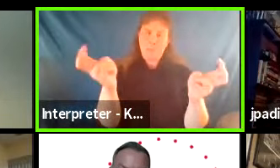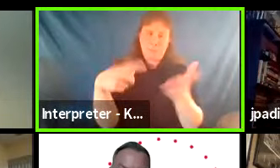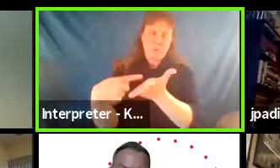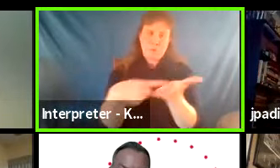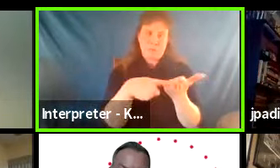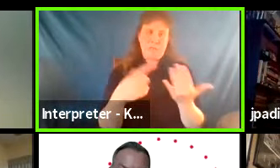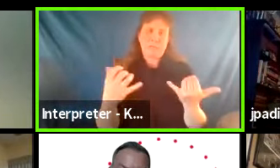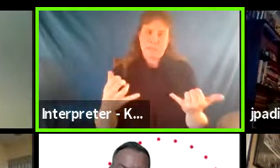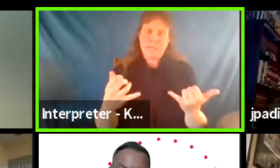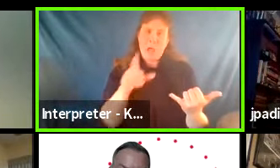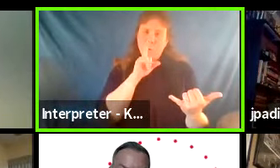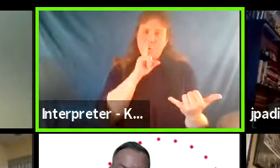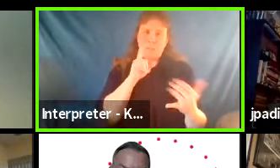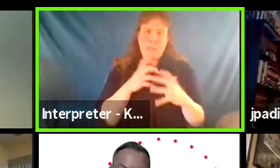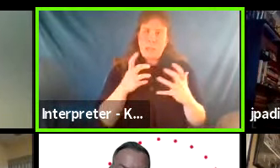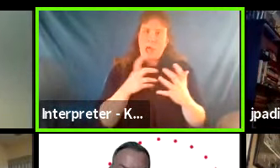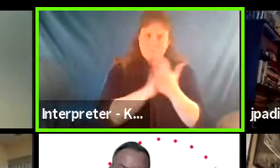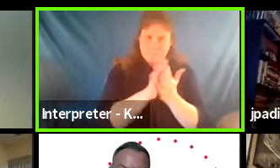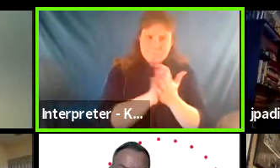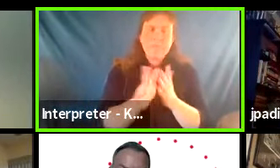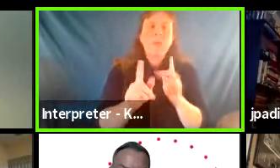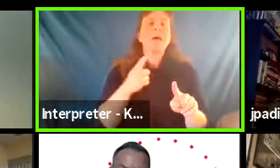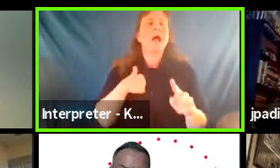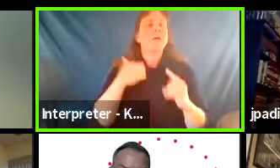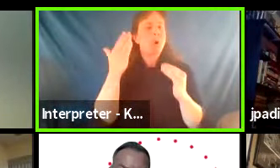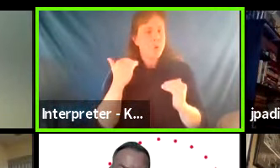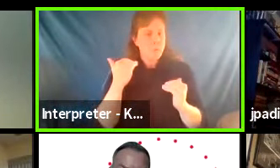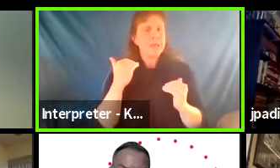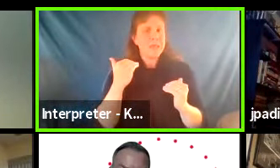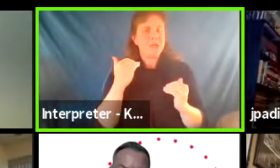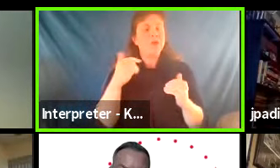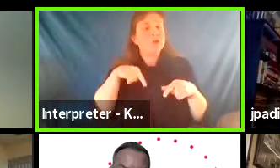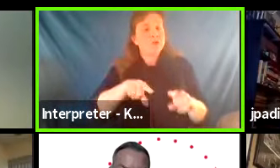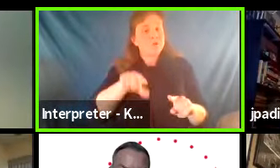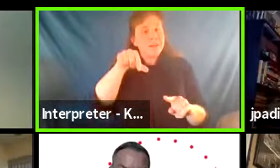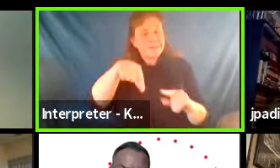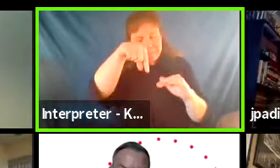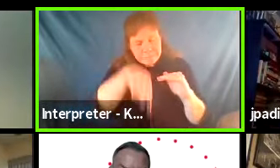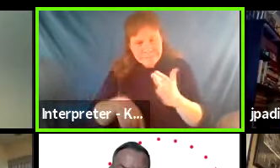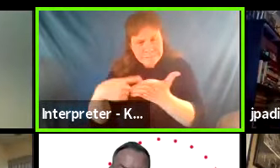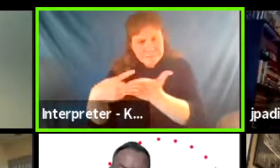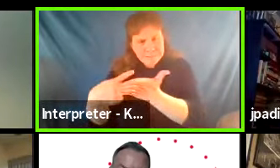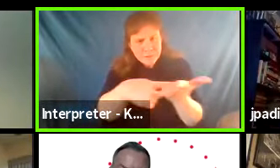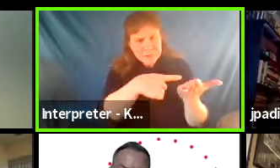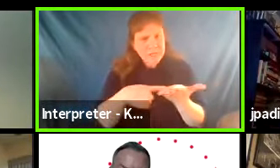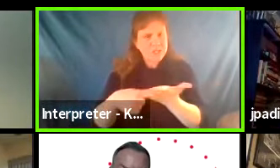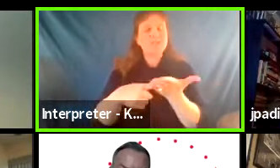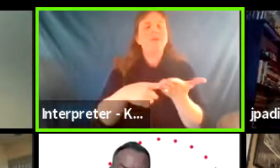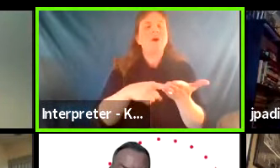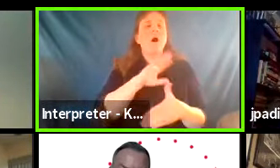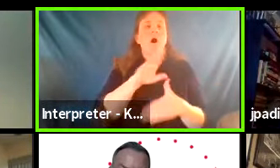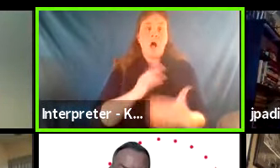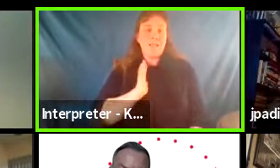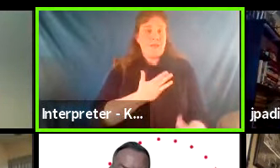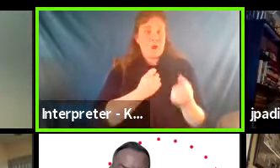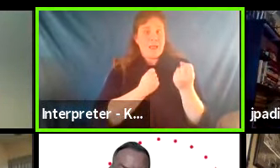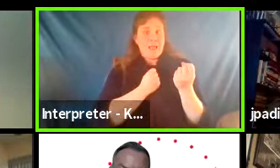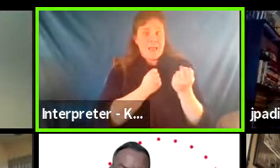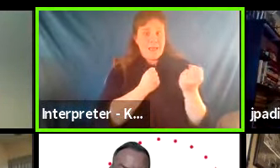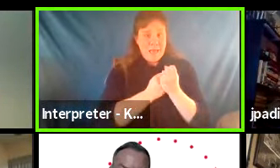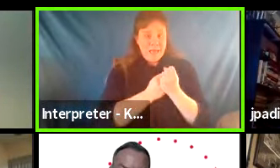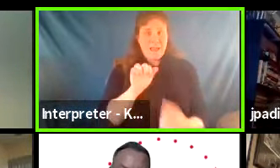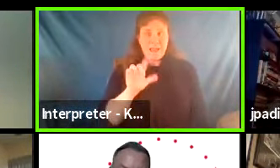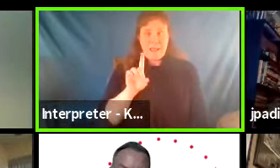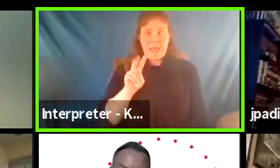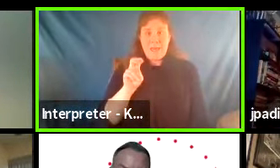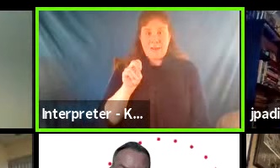now, but I'm hoping that when we get into these conversations, the spirit of all these advocates can essentially help